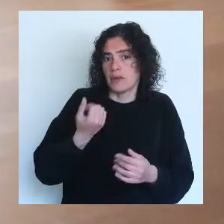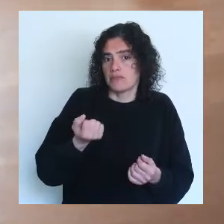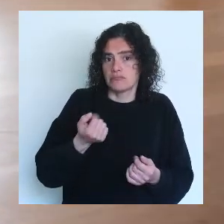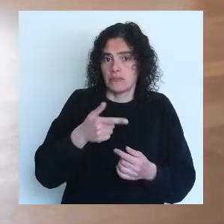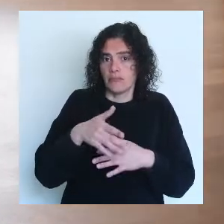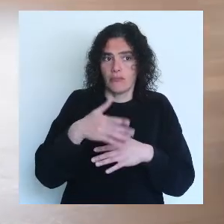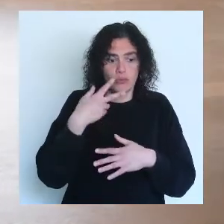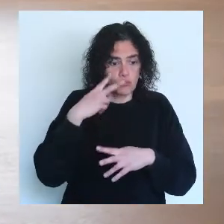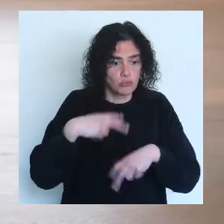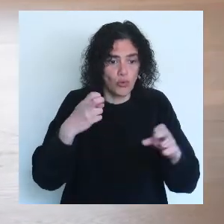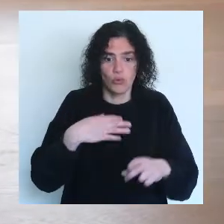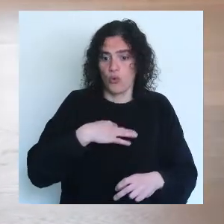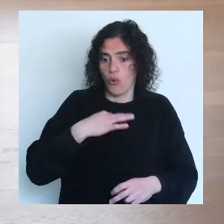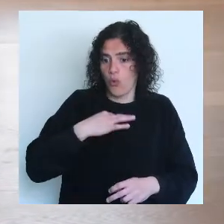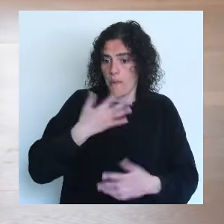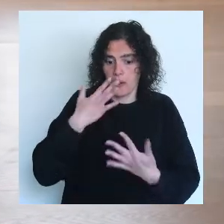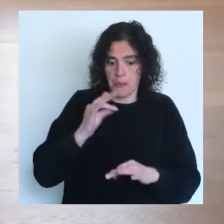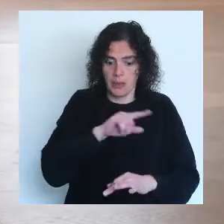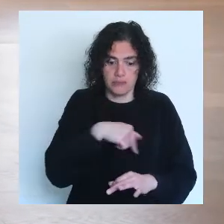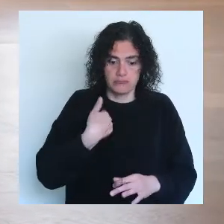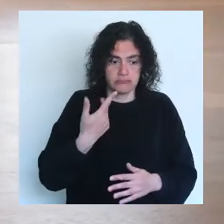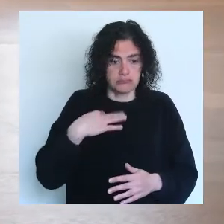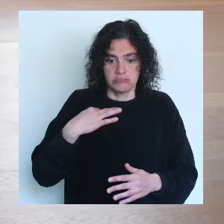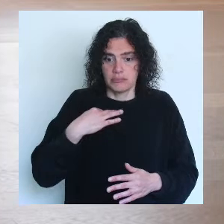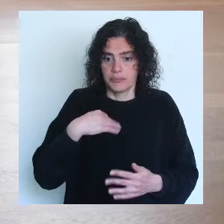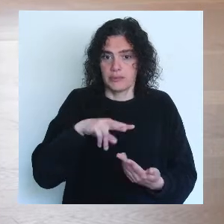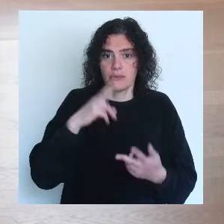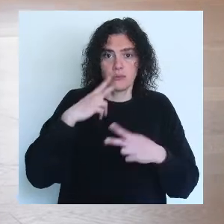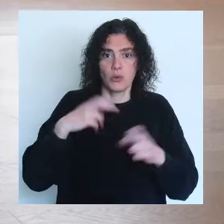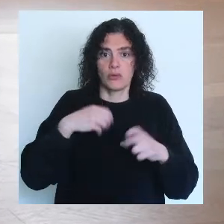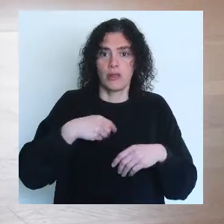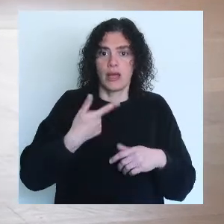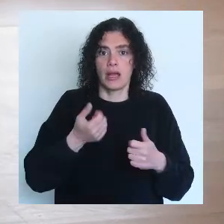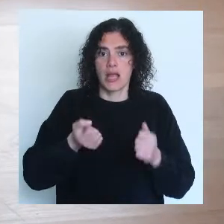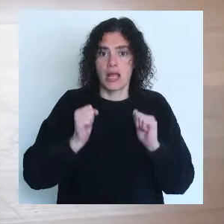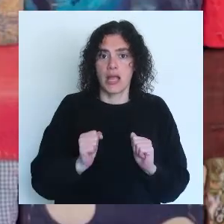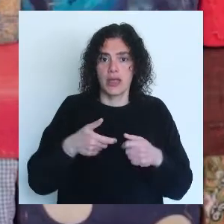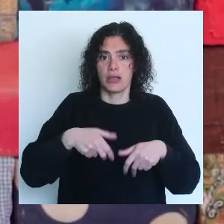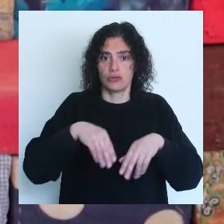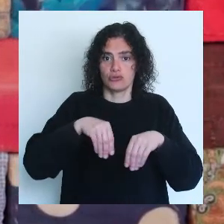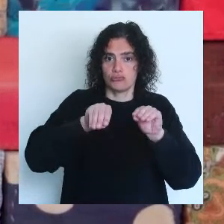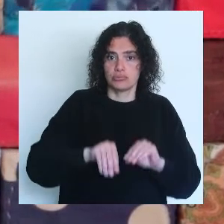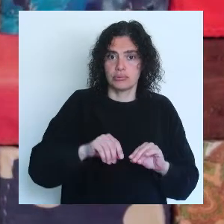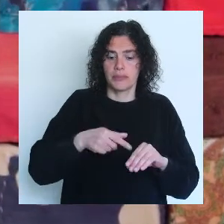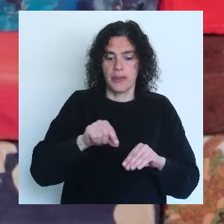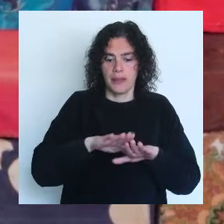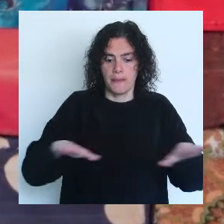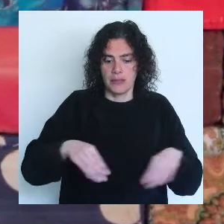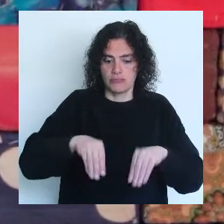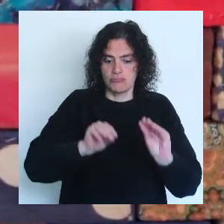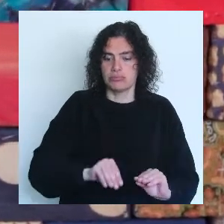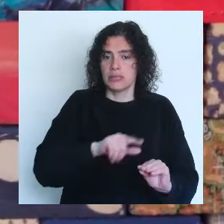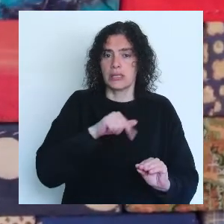domestic fabric. They are fabric that you find in clothing, fabric that you find to cover chairs, to cover table,